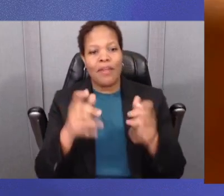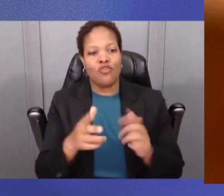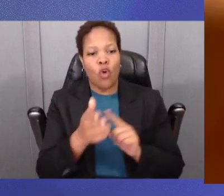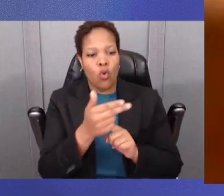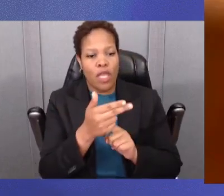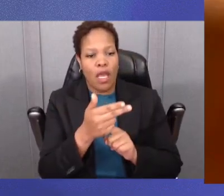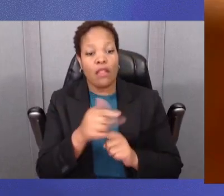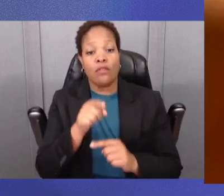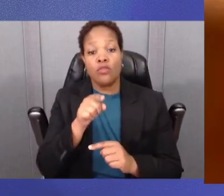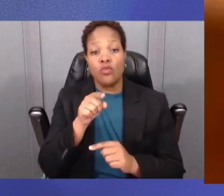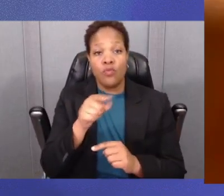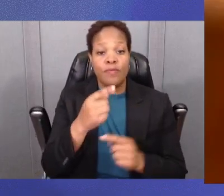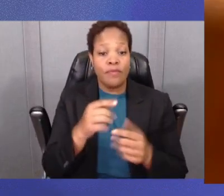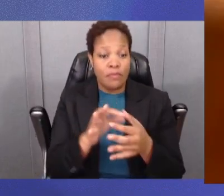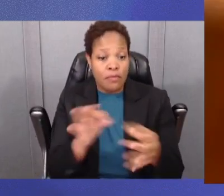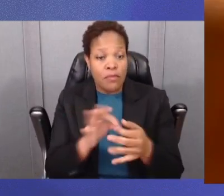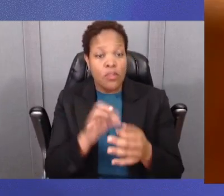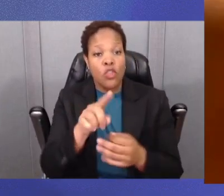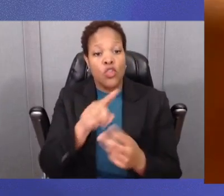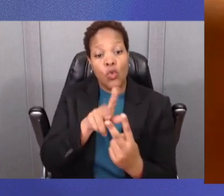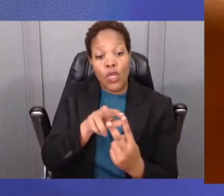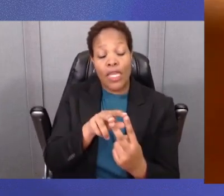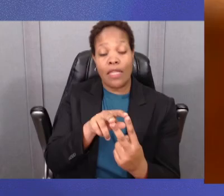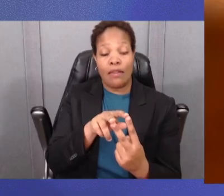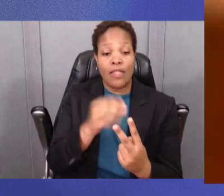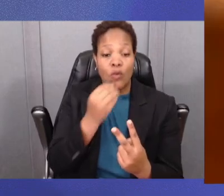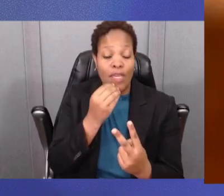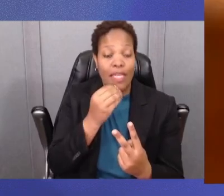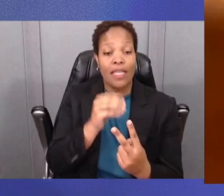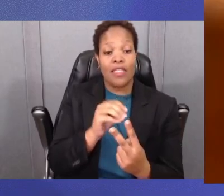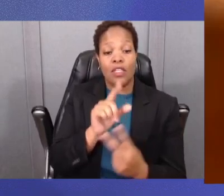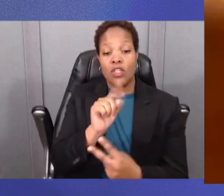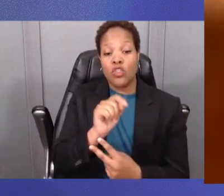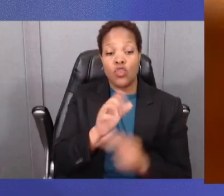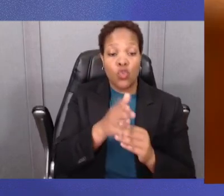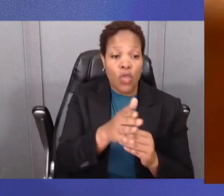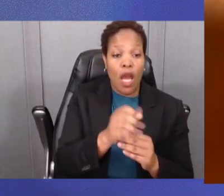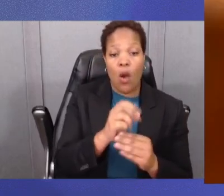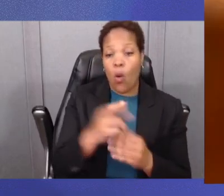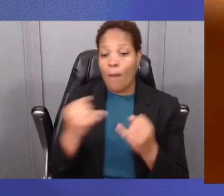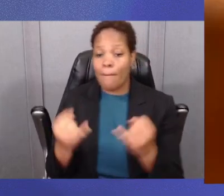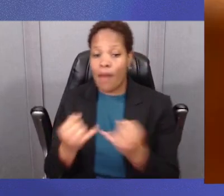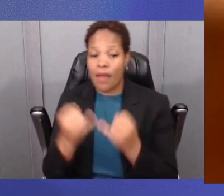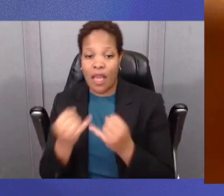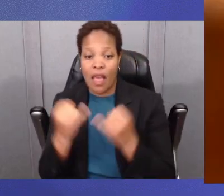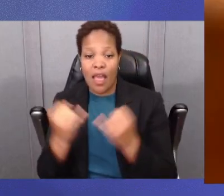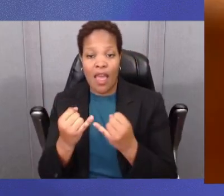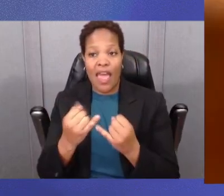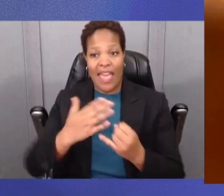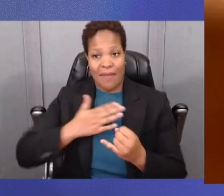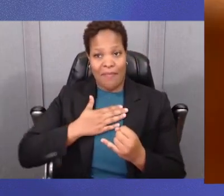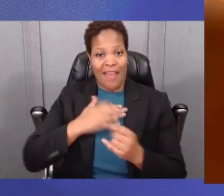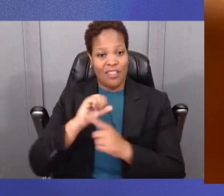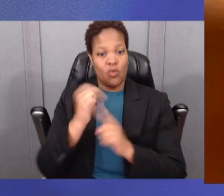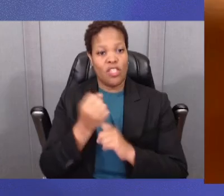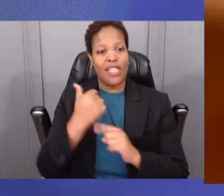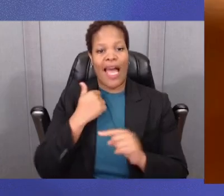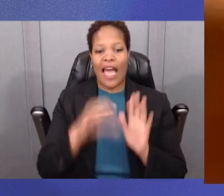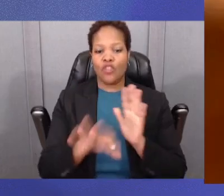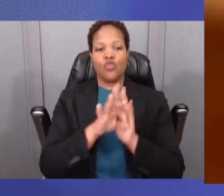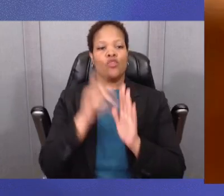either tuna fish on white bread or pasta bolognese. And in my case, I choose for you pasta